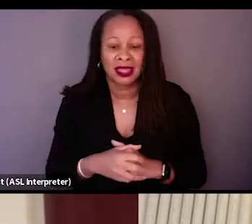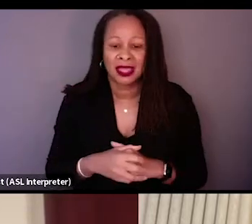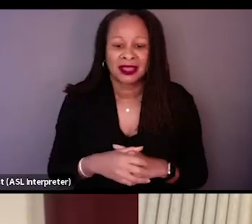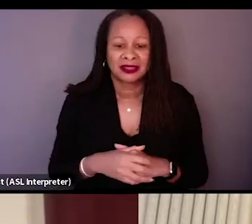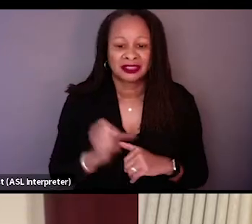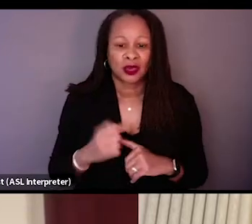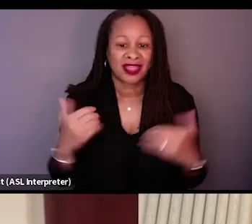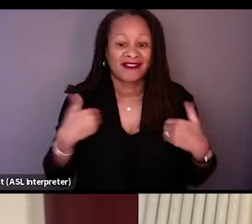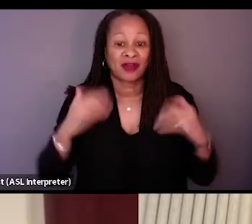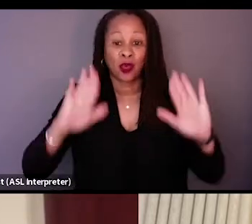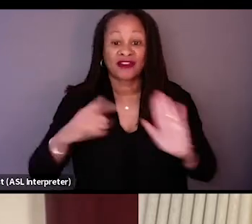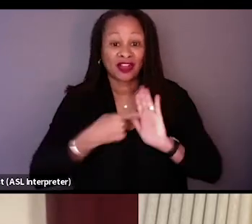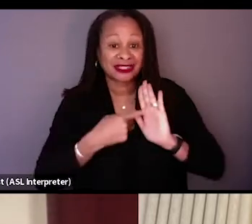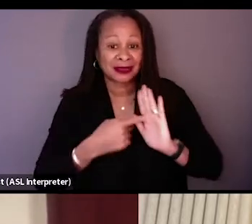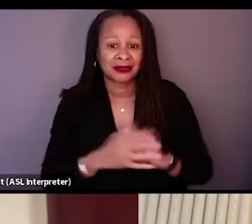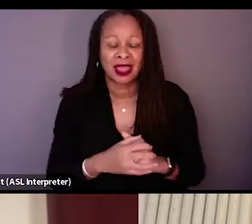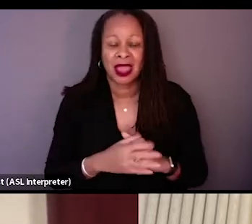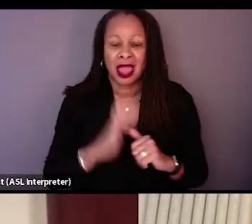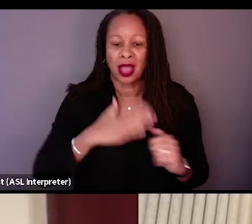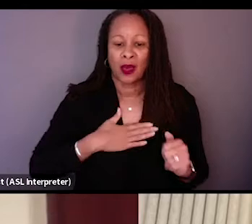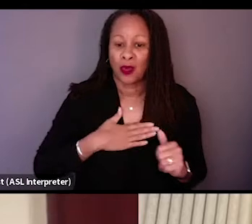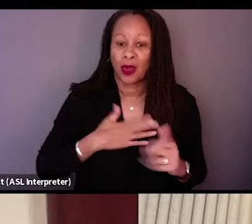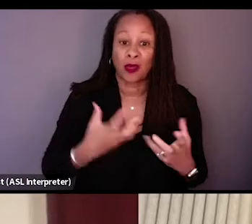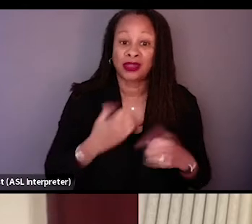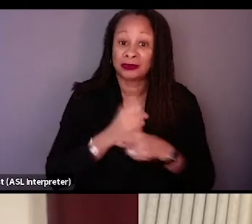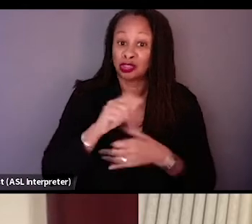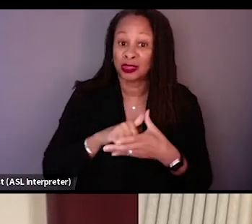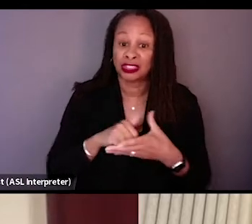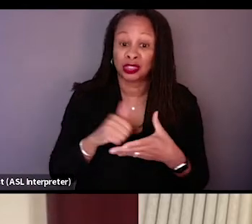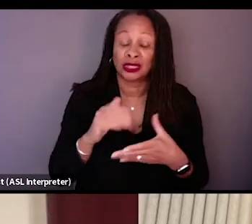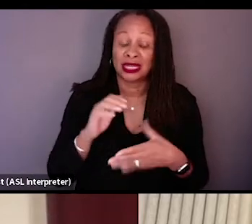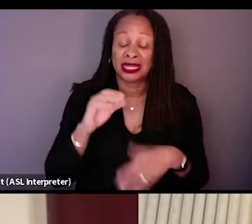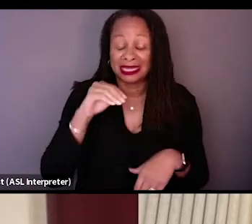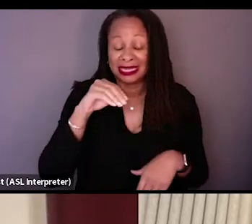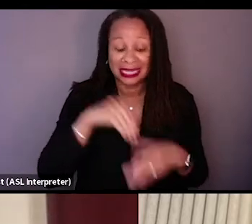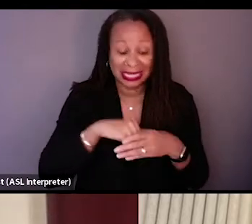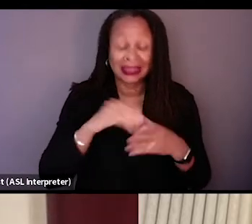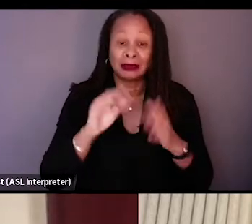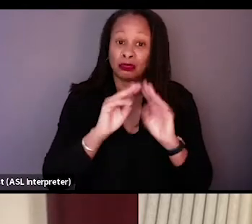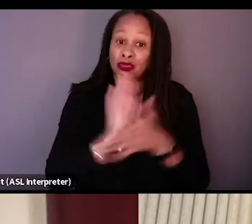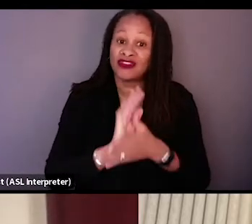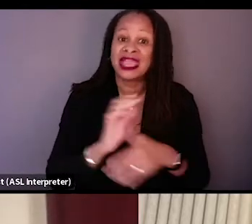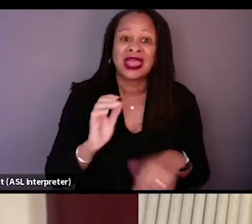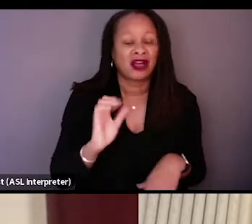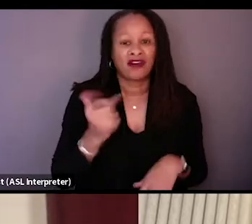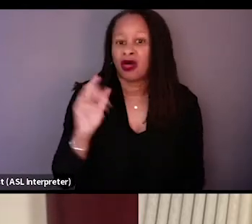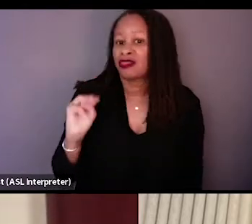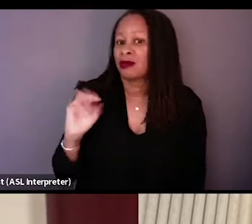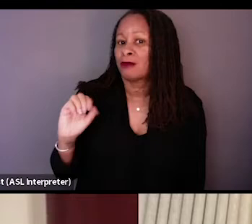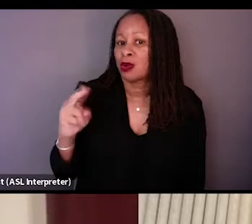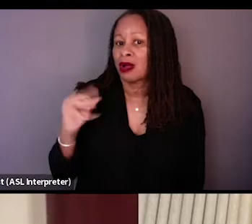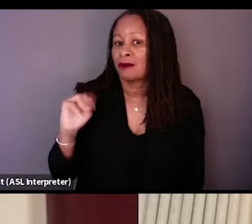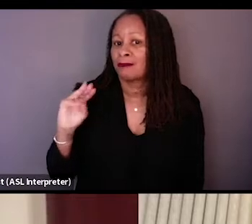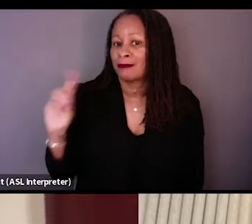got that great example, and I wanted to make sure this was included in the movie, of all those Muhammad Ali documentaries. Bill Greaves himself